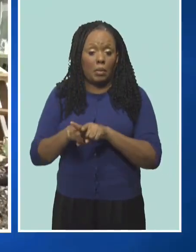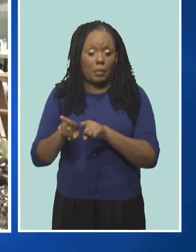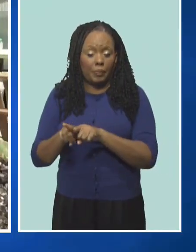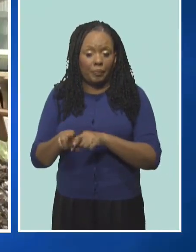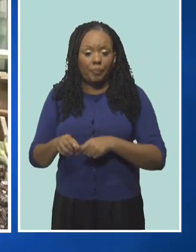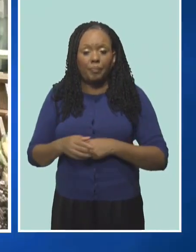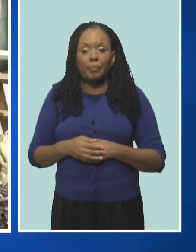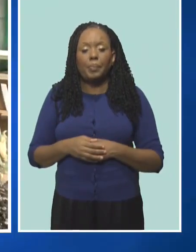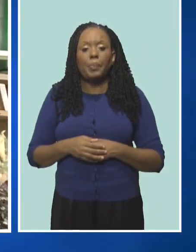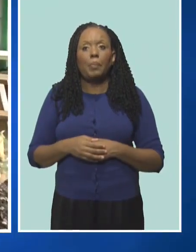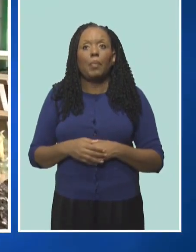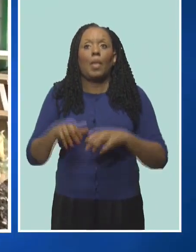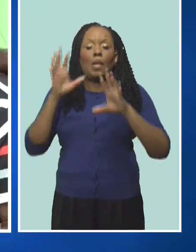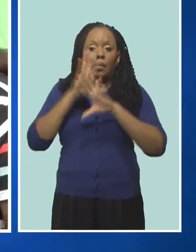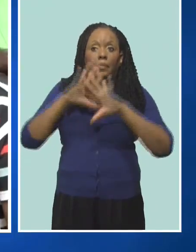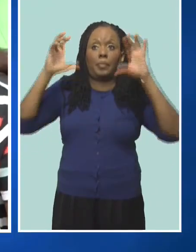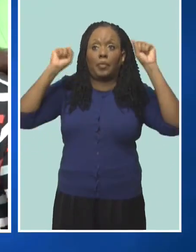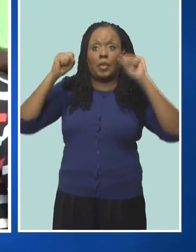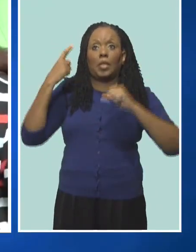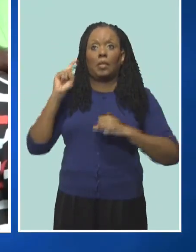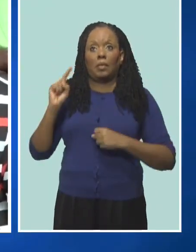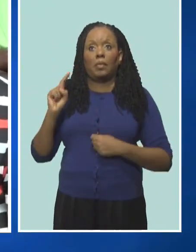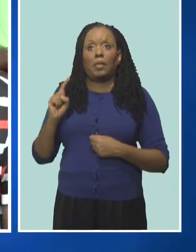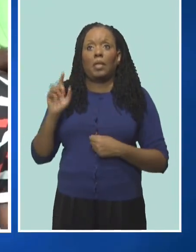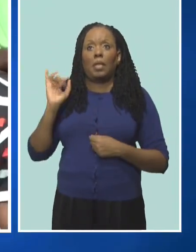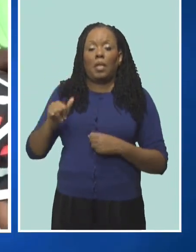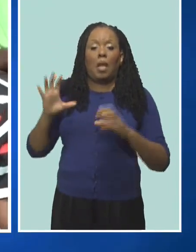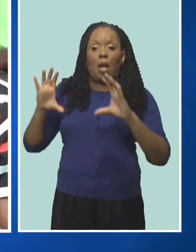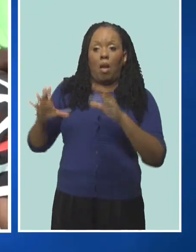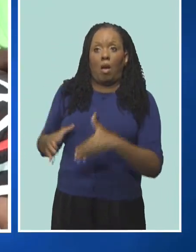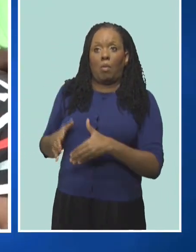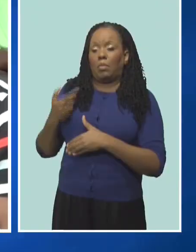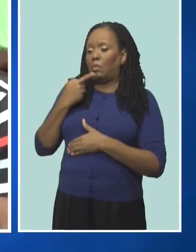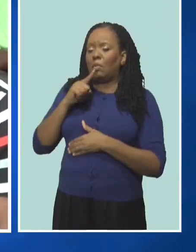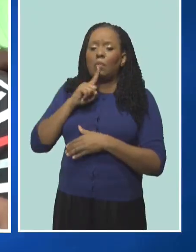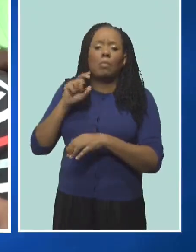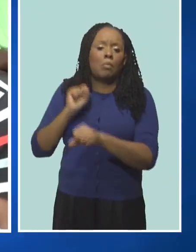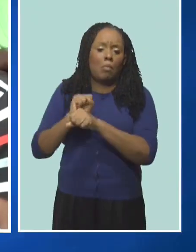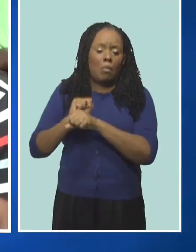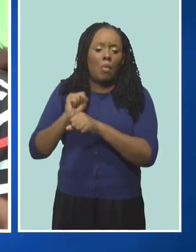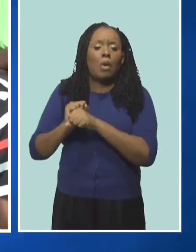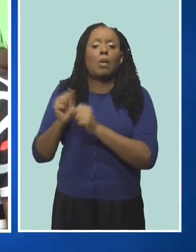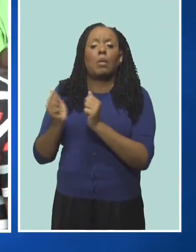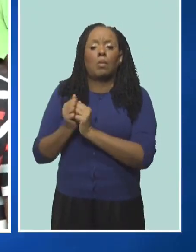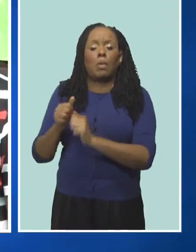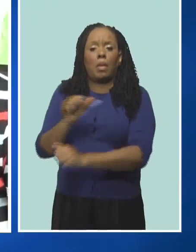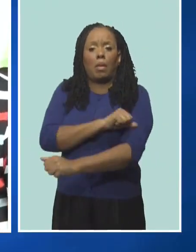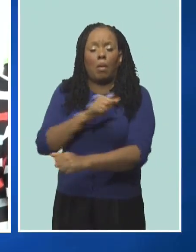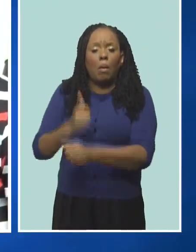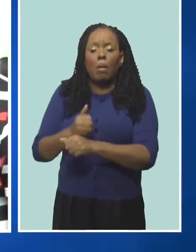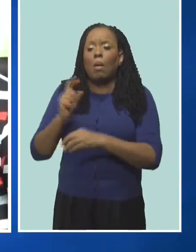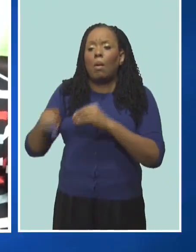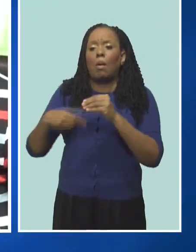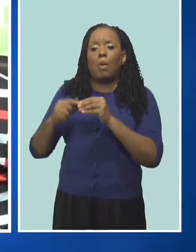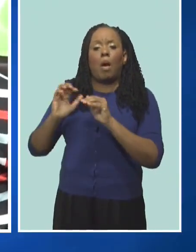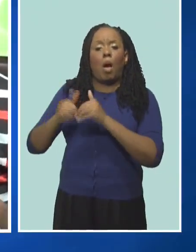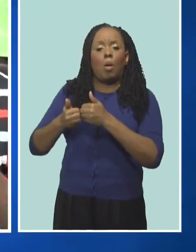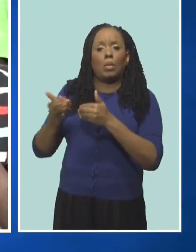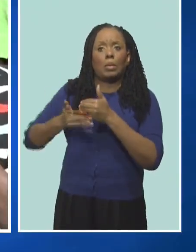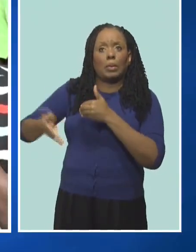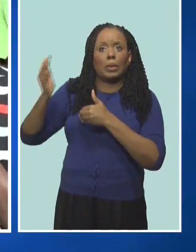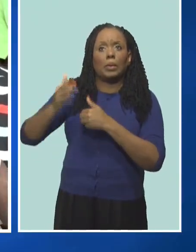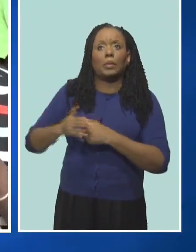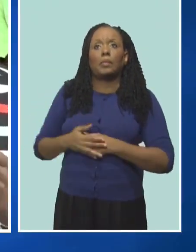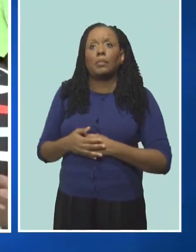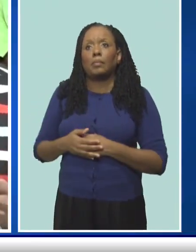of the Temple Yard Society, Sherry-Ann Knight, says they're working with authorities on the way forward. We are